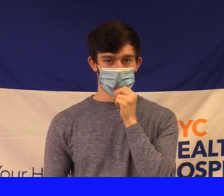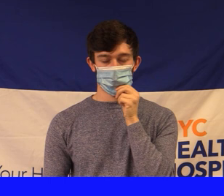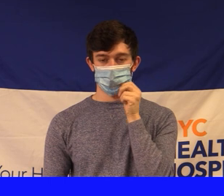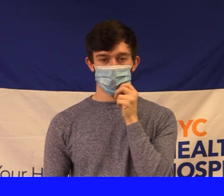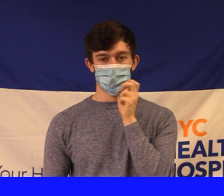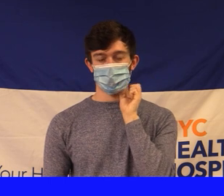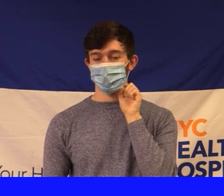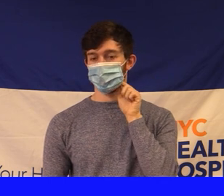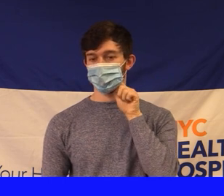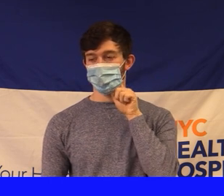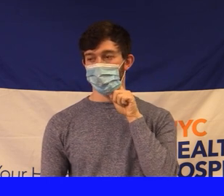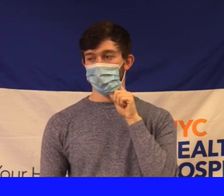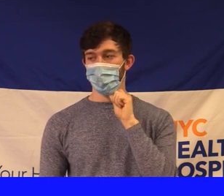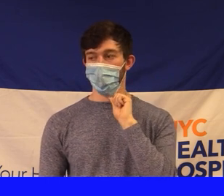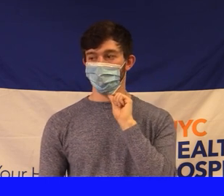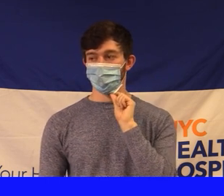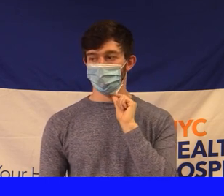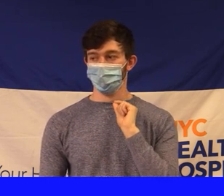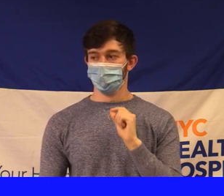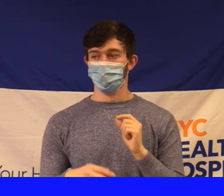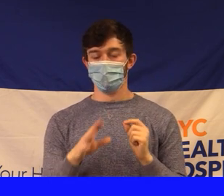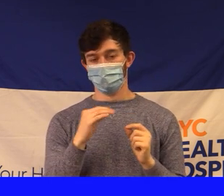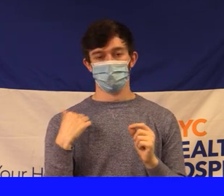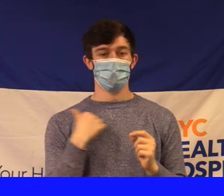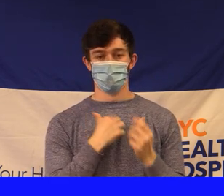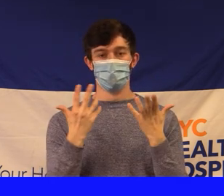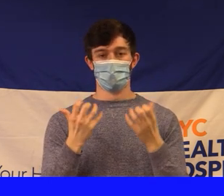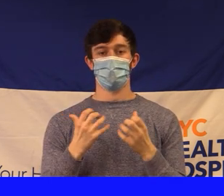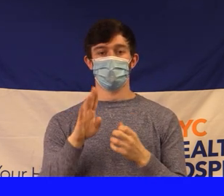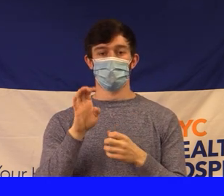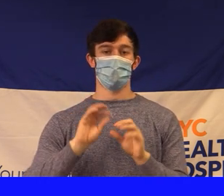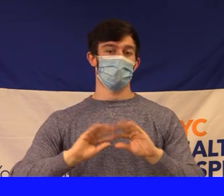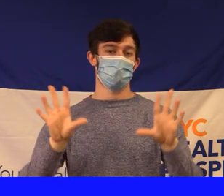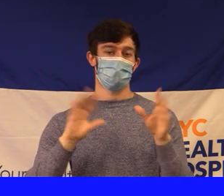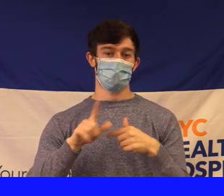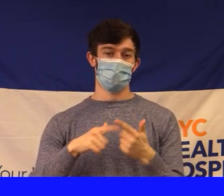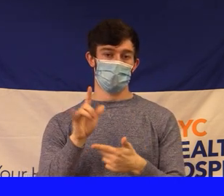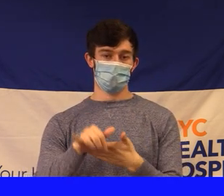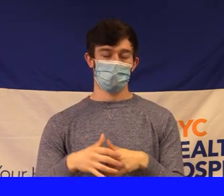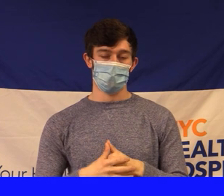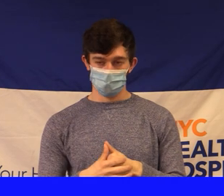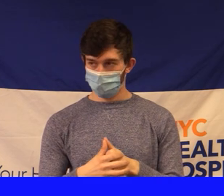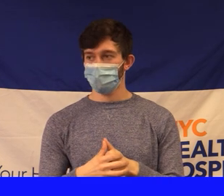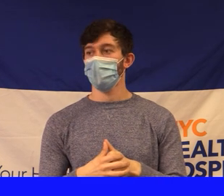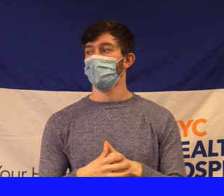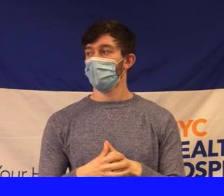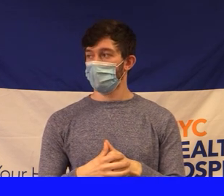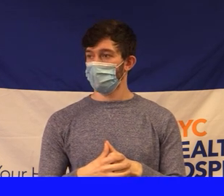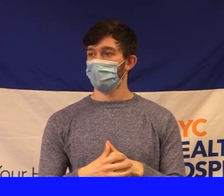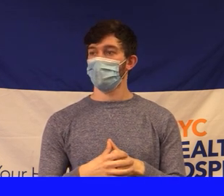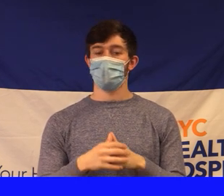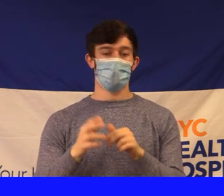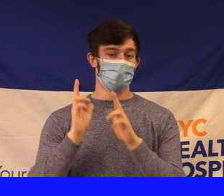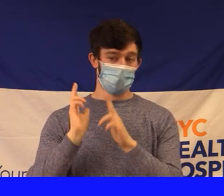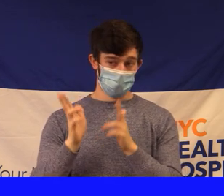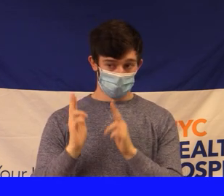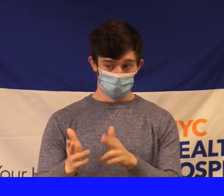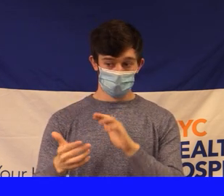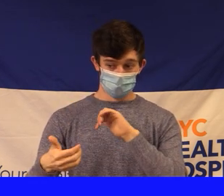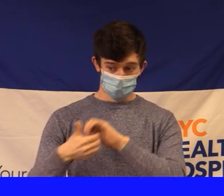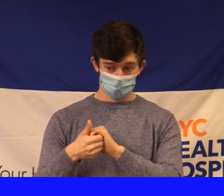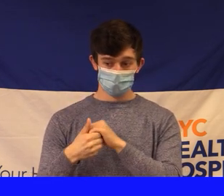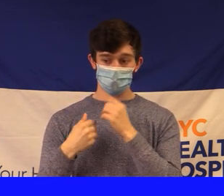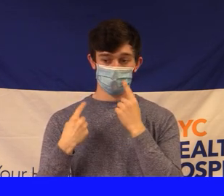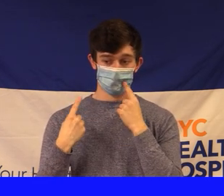and talk through with the board in any way folks would like. We do, given the success we've had with Hunter and